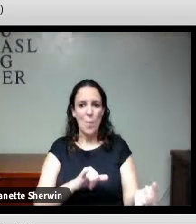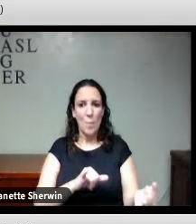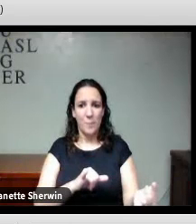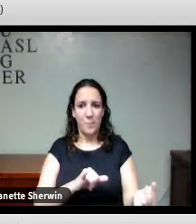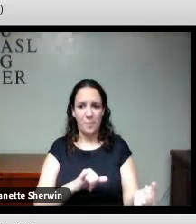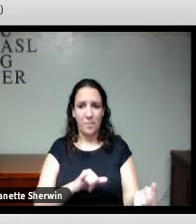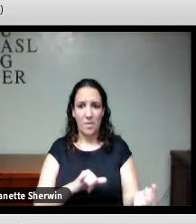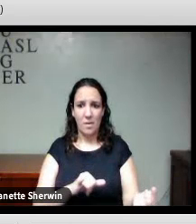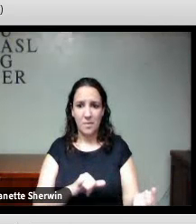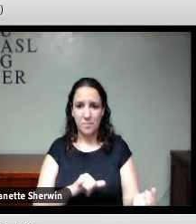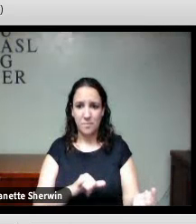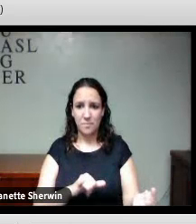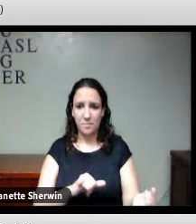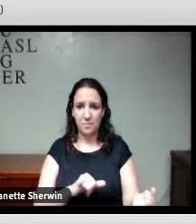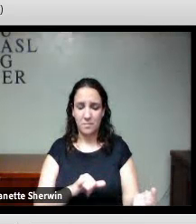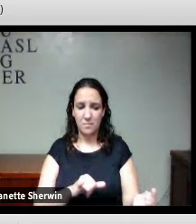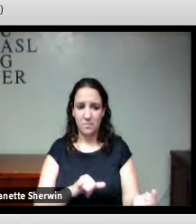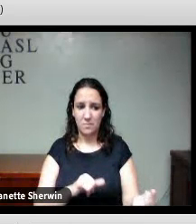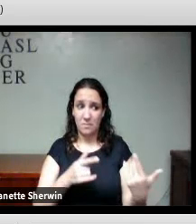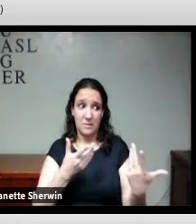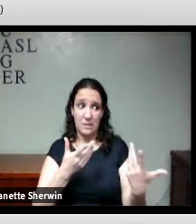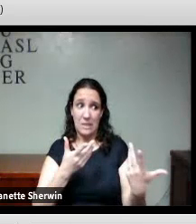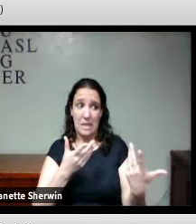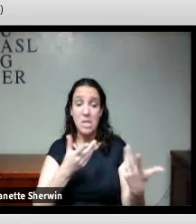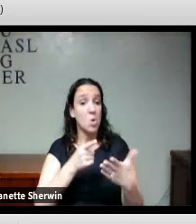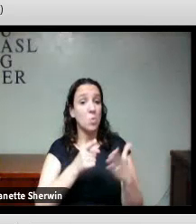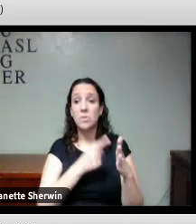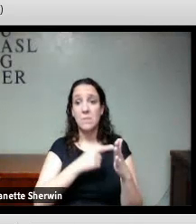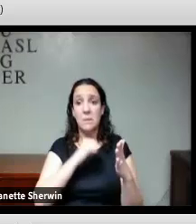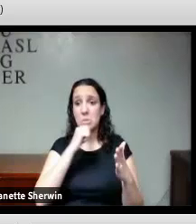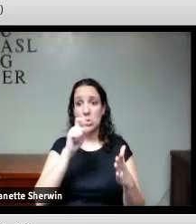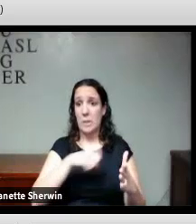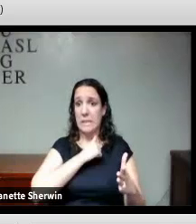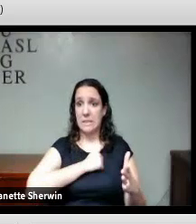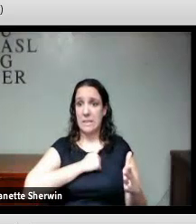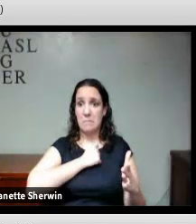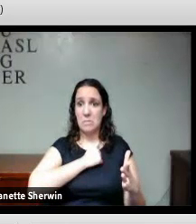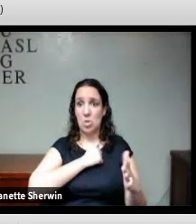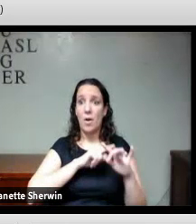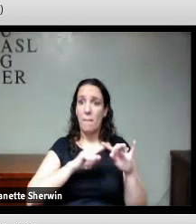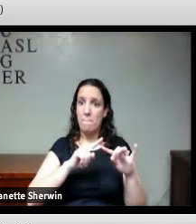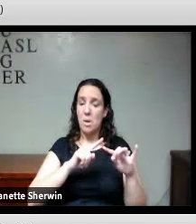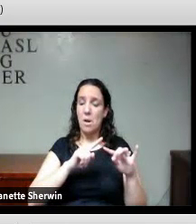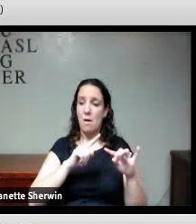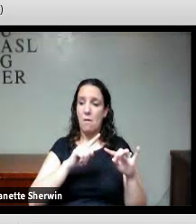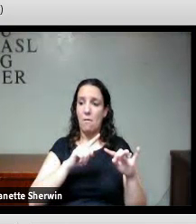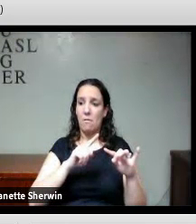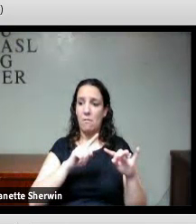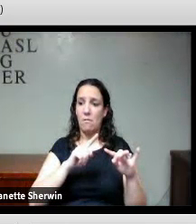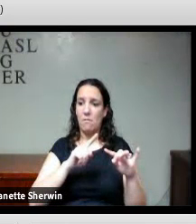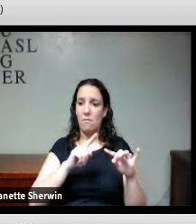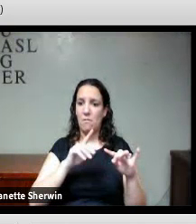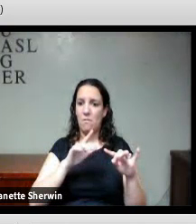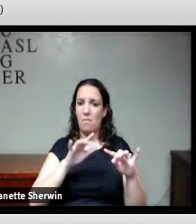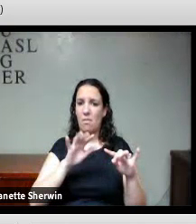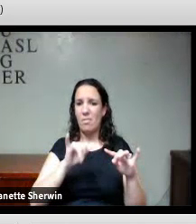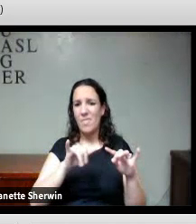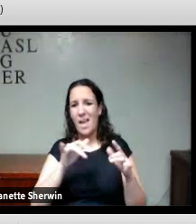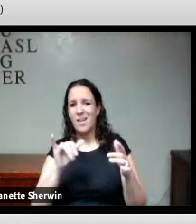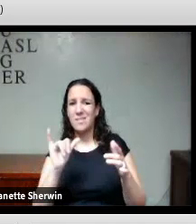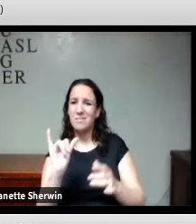from to say that, and certainly there are times you don't need to say you're sorry, but I have found that that sort of greases the wheel, if